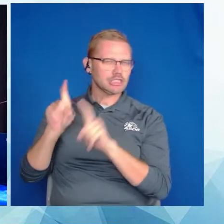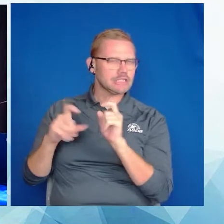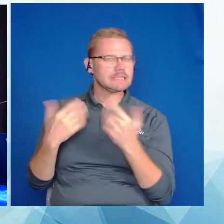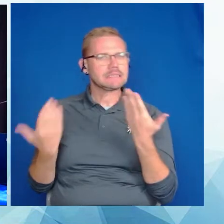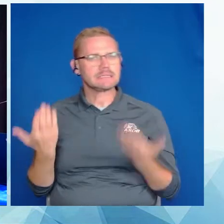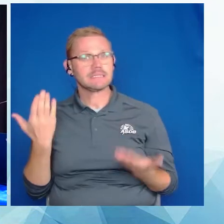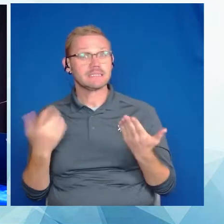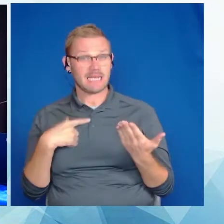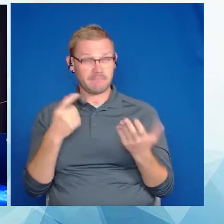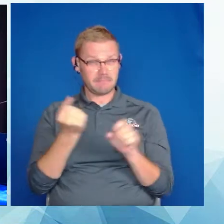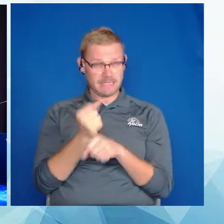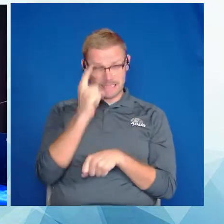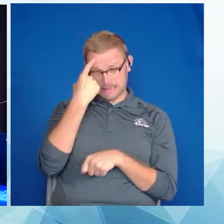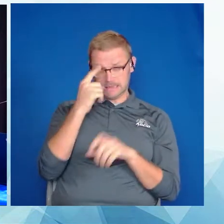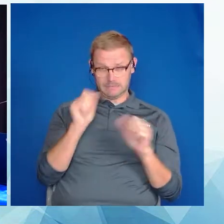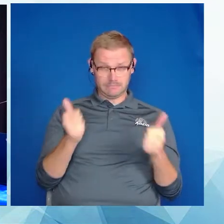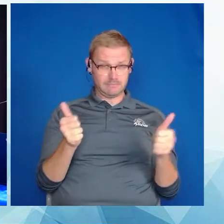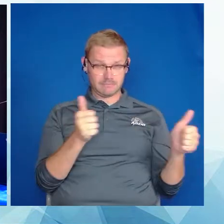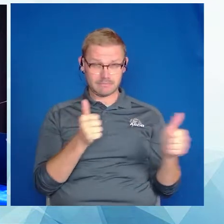make sense?